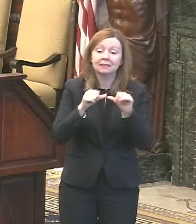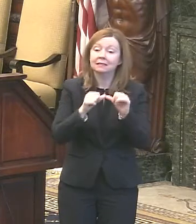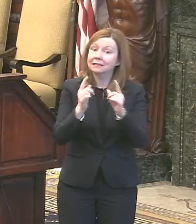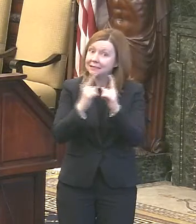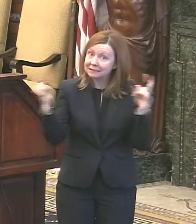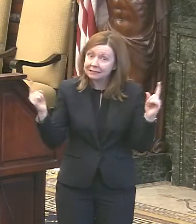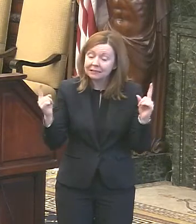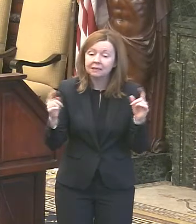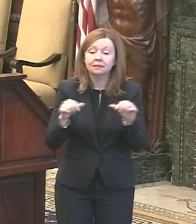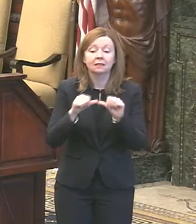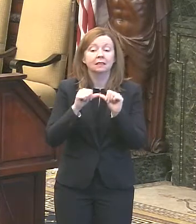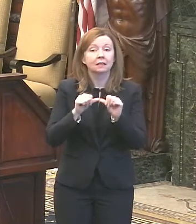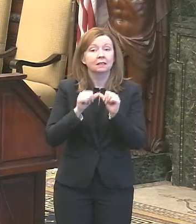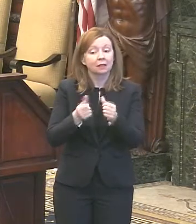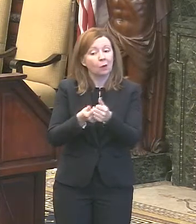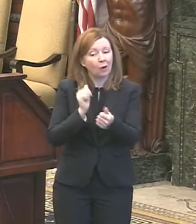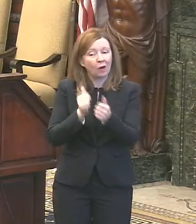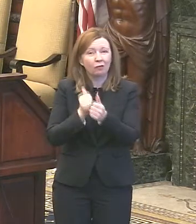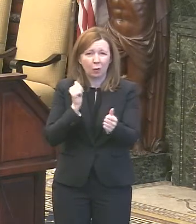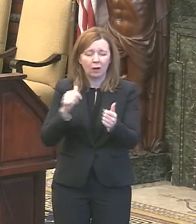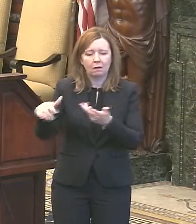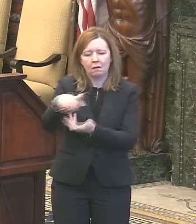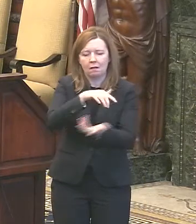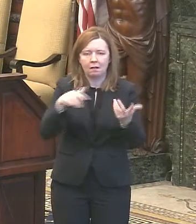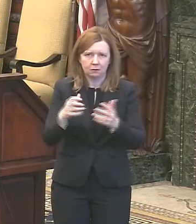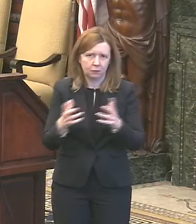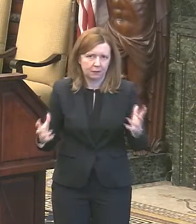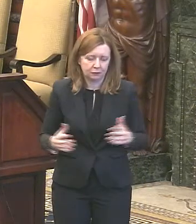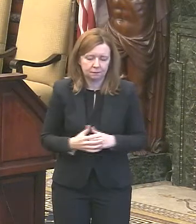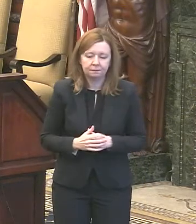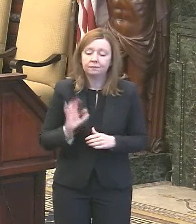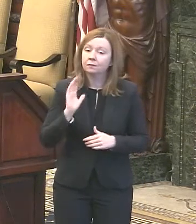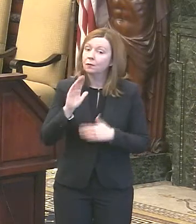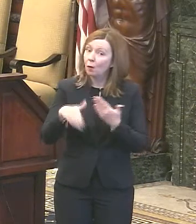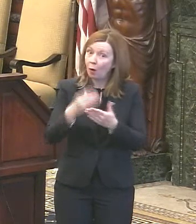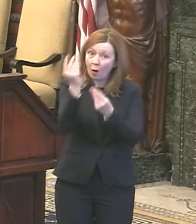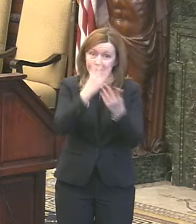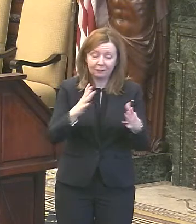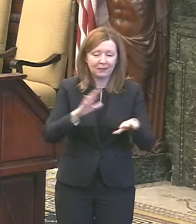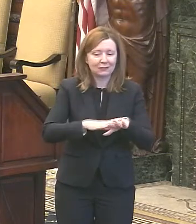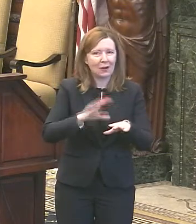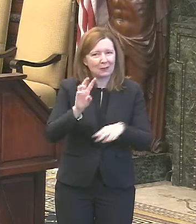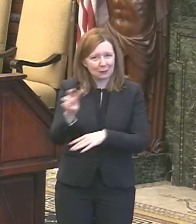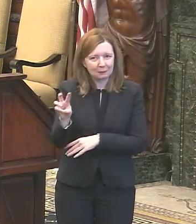distance, and continue to avoid being around others when you can. All of our information is at our website,